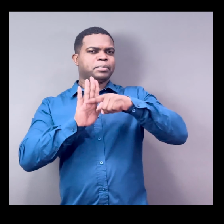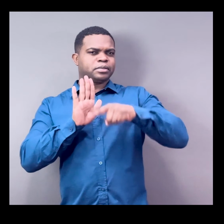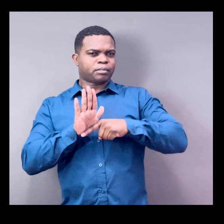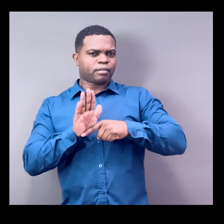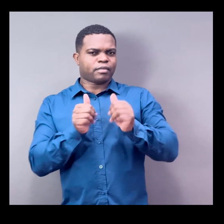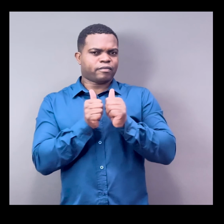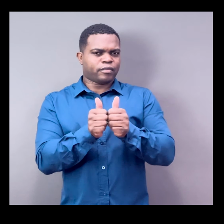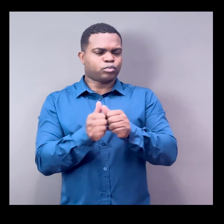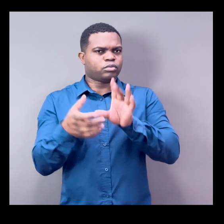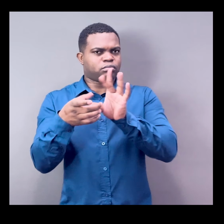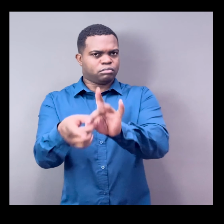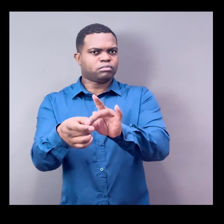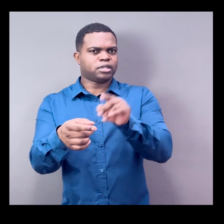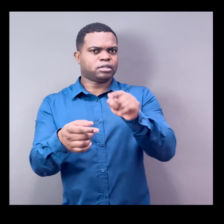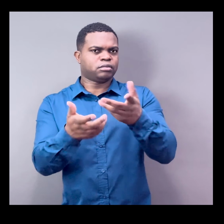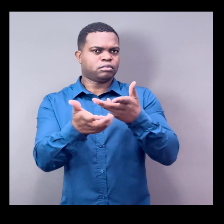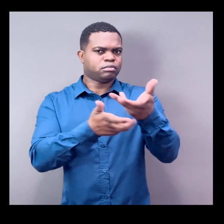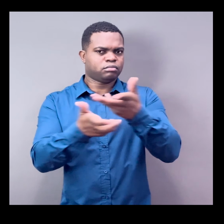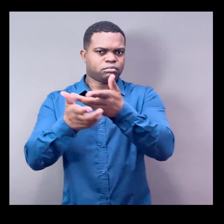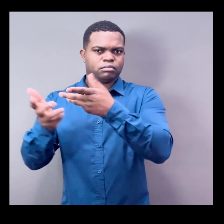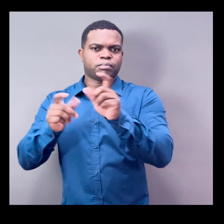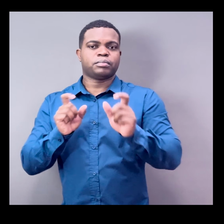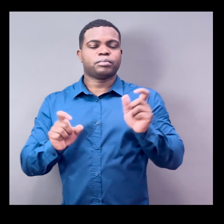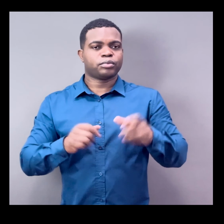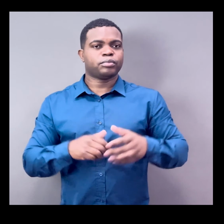community engagement. Now let's look at